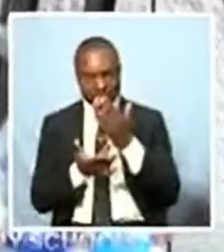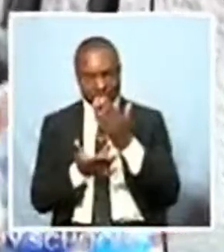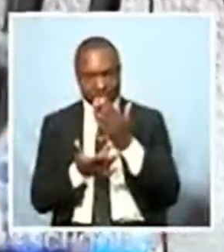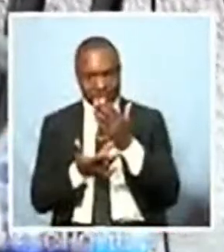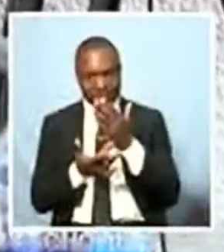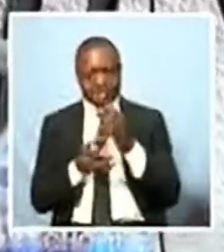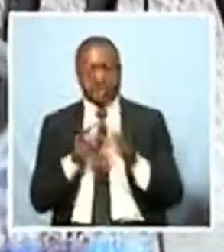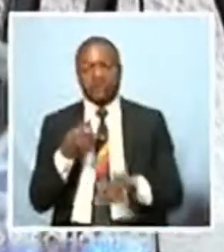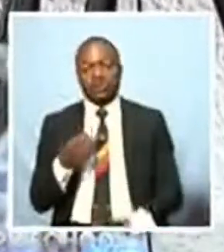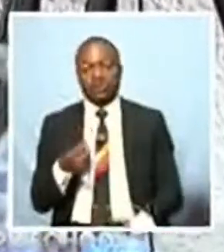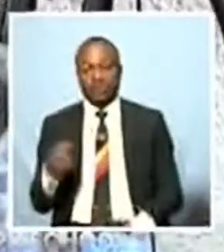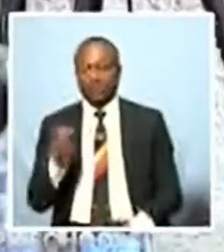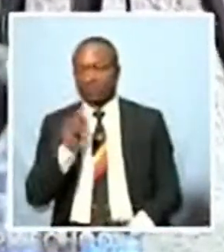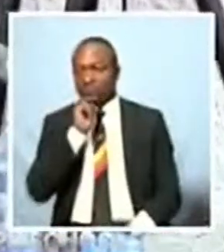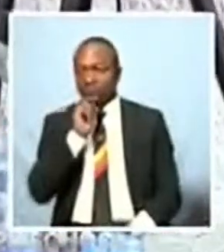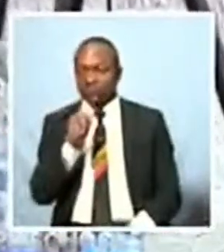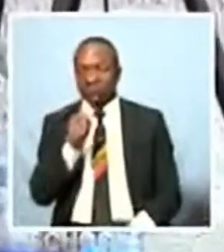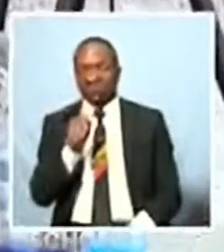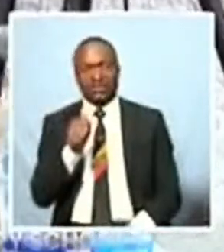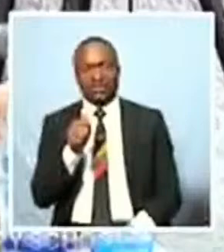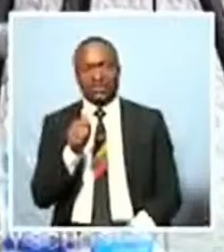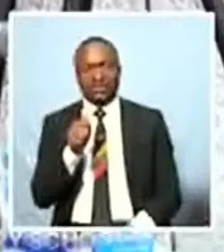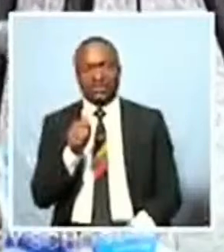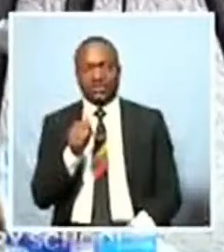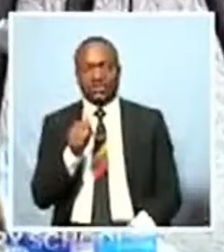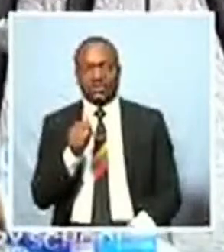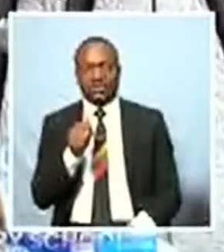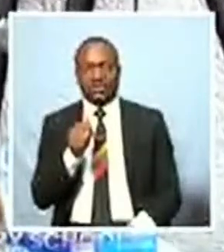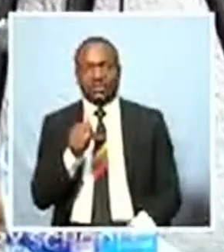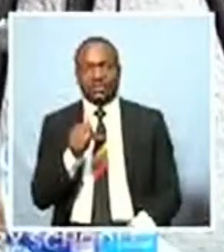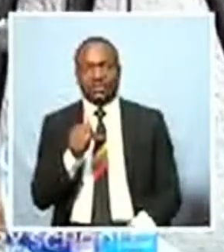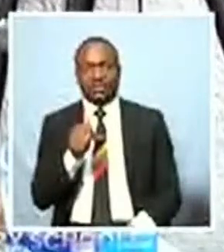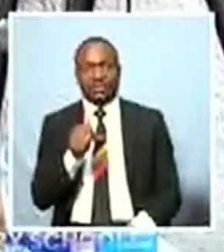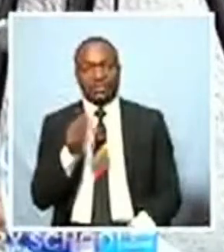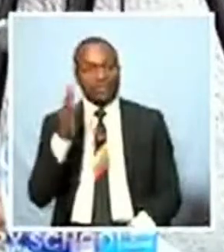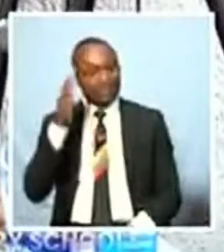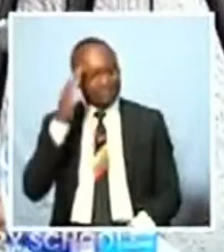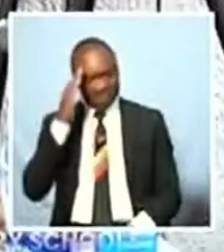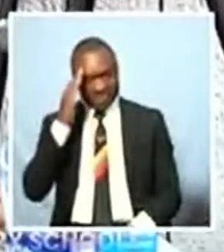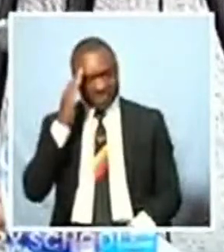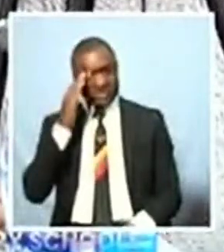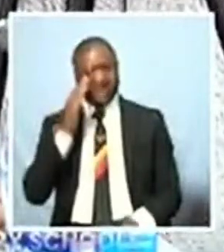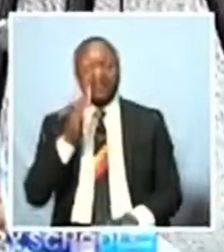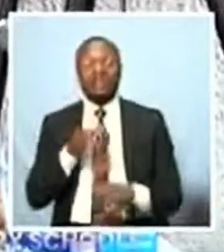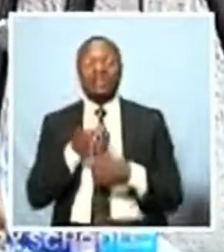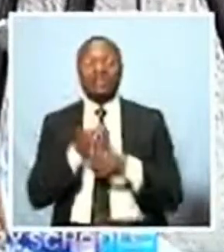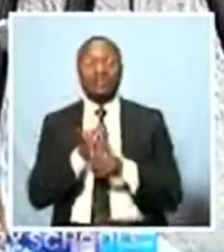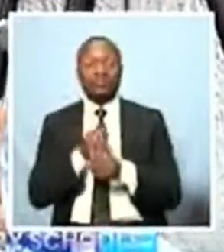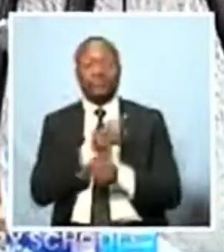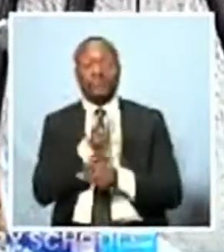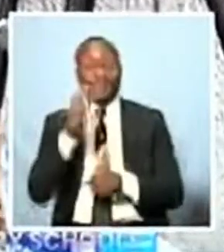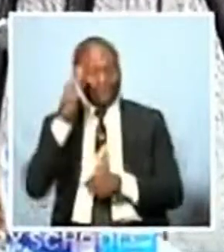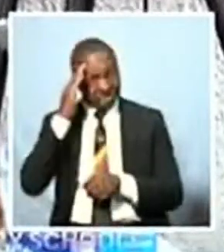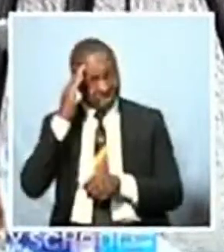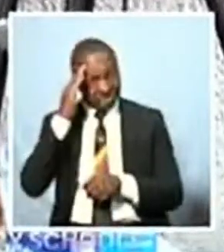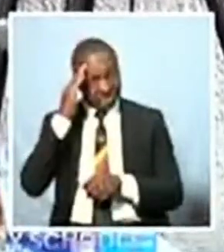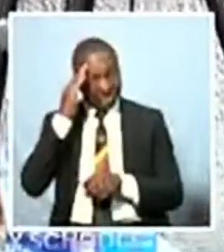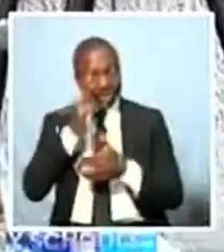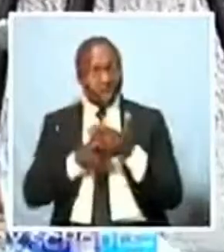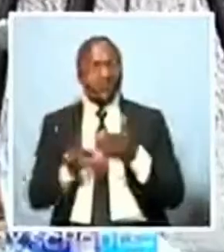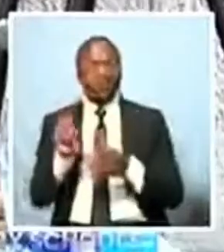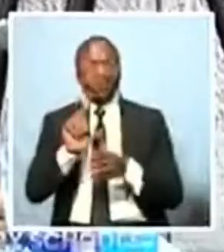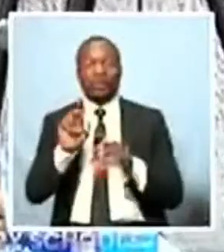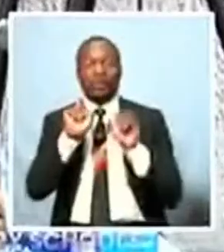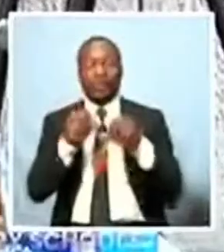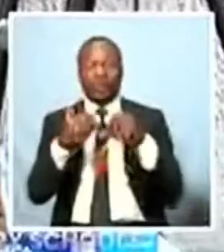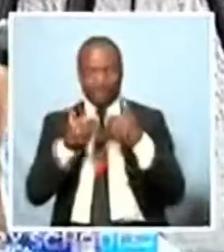technological tool does not equate to knowing how to use it. So it's possible that you could have a resource but not